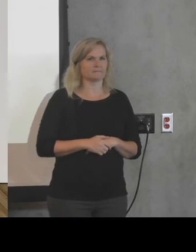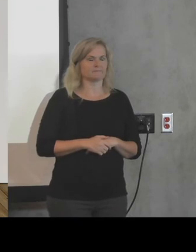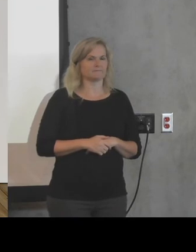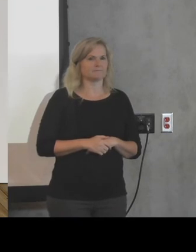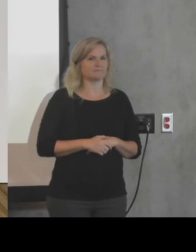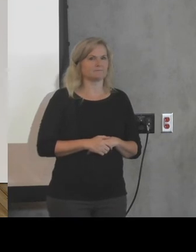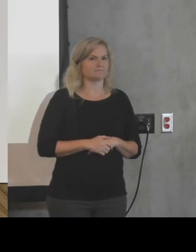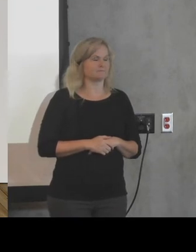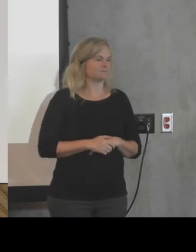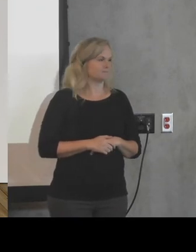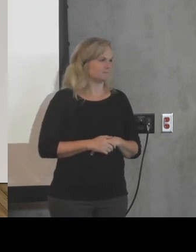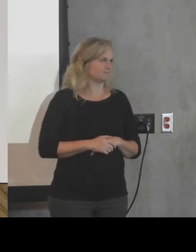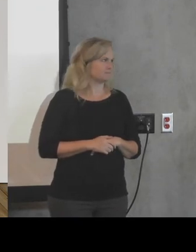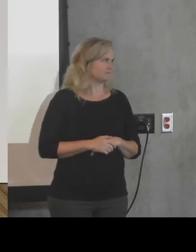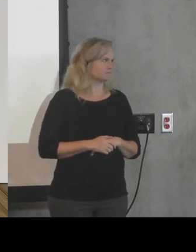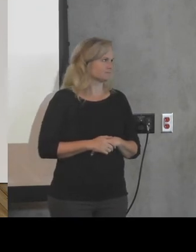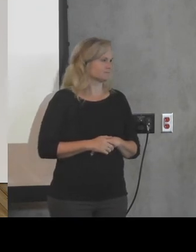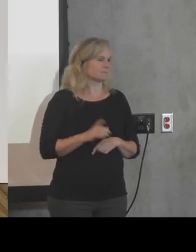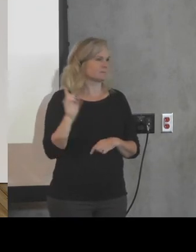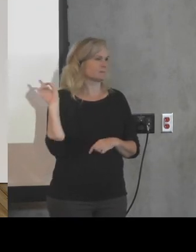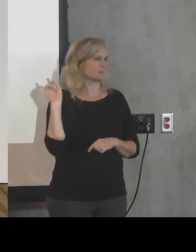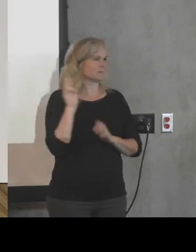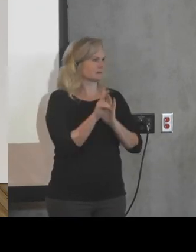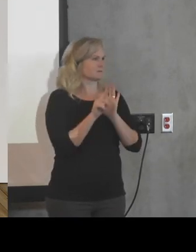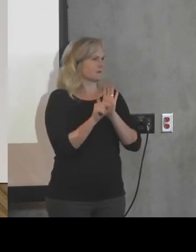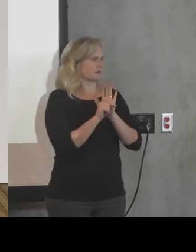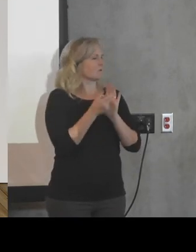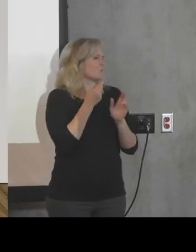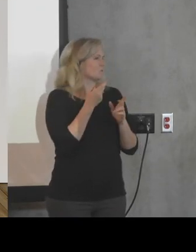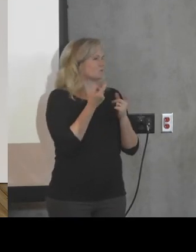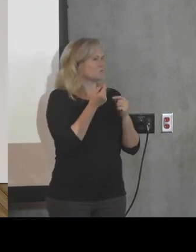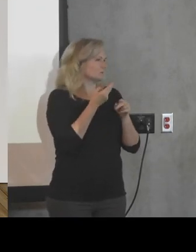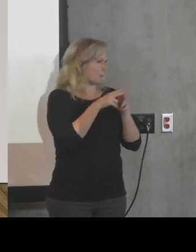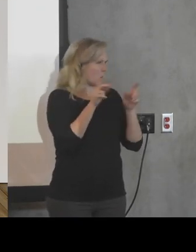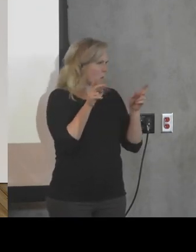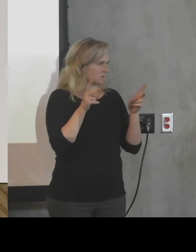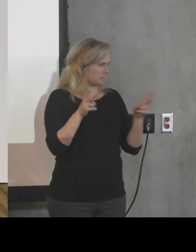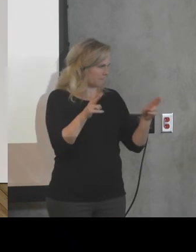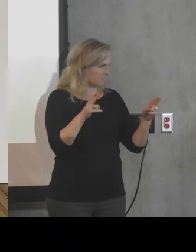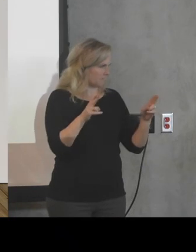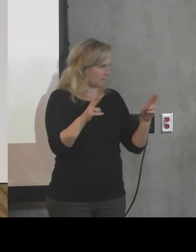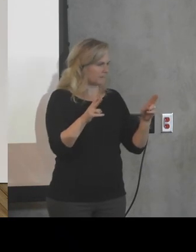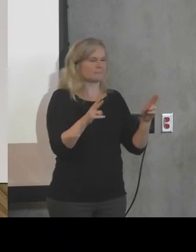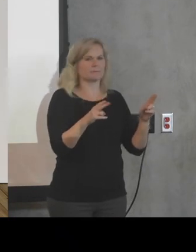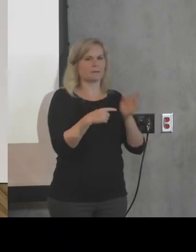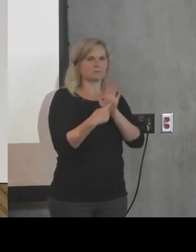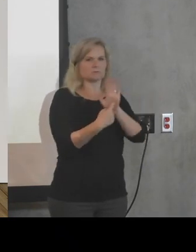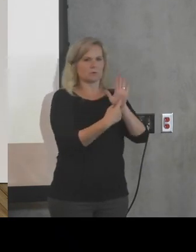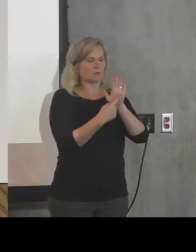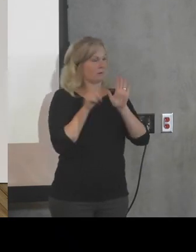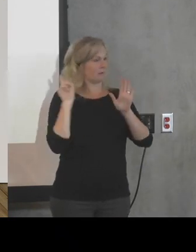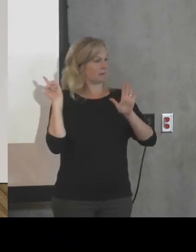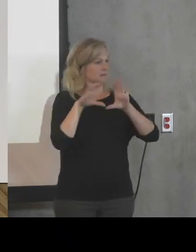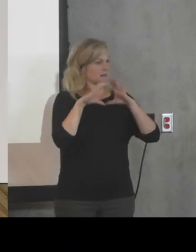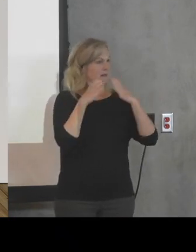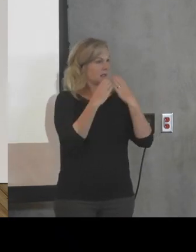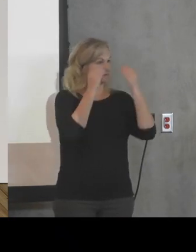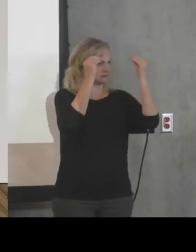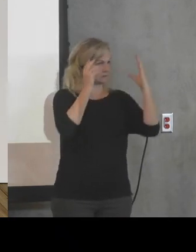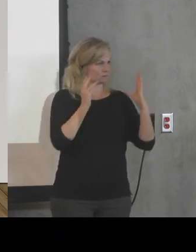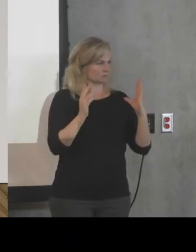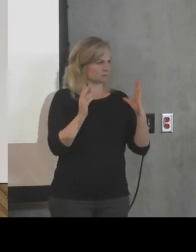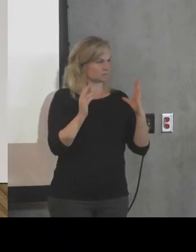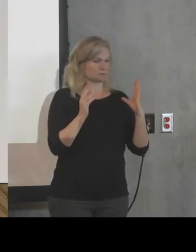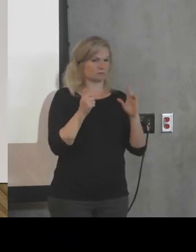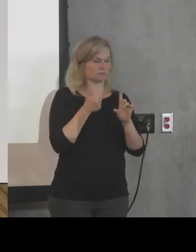And this is just a video. We'll show you a little bit of it. And this is a classroom teacher who works